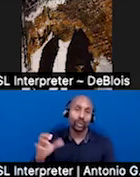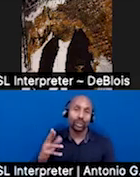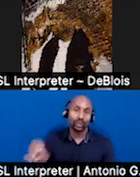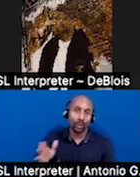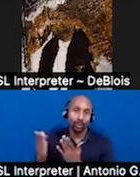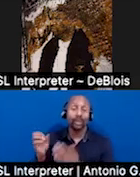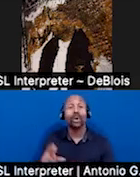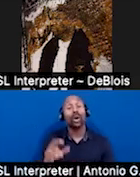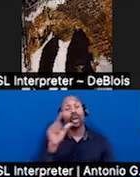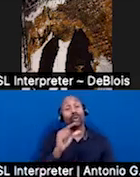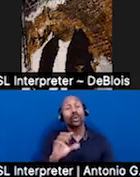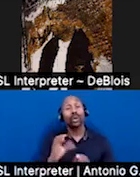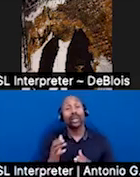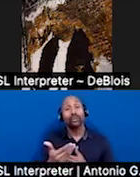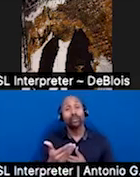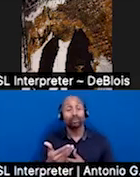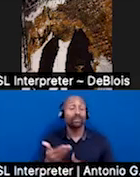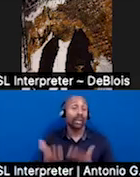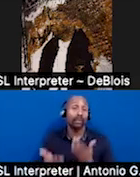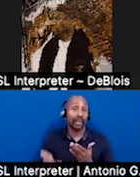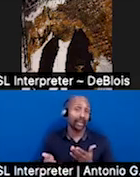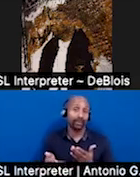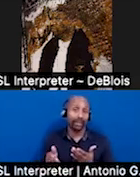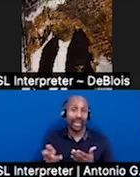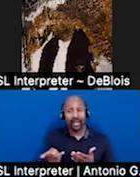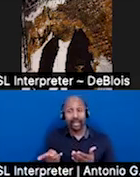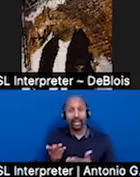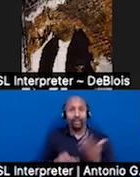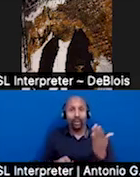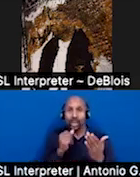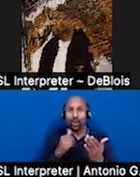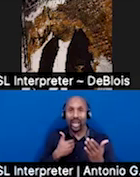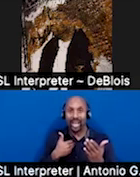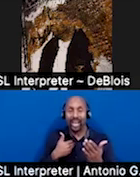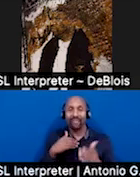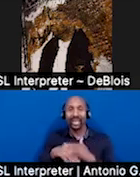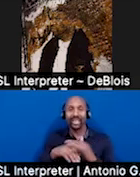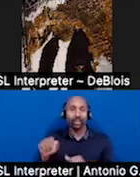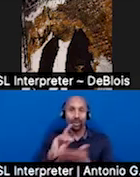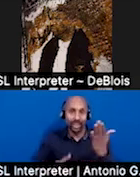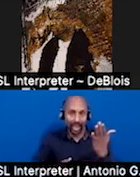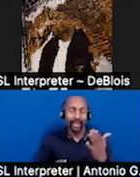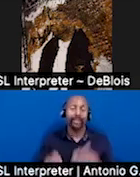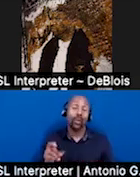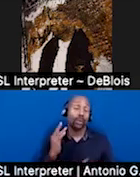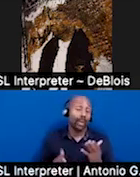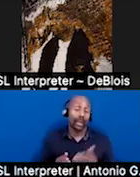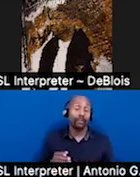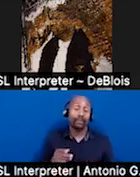not, might not be designed to be accessible, or you might not have had